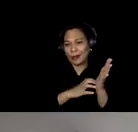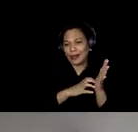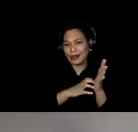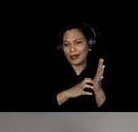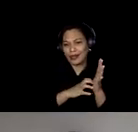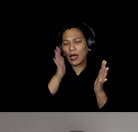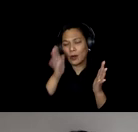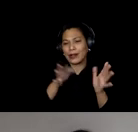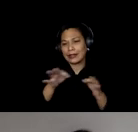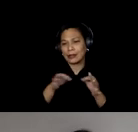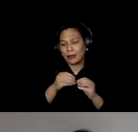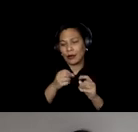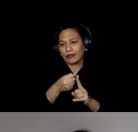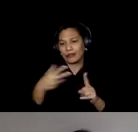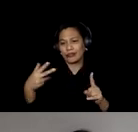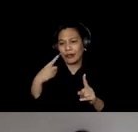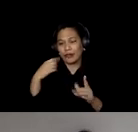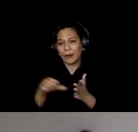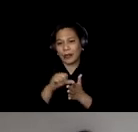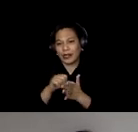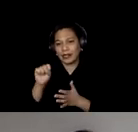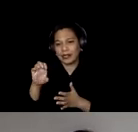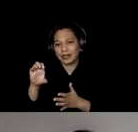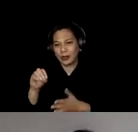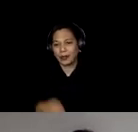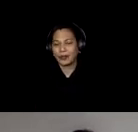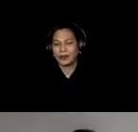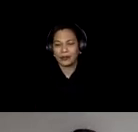on page SEO. So we'll get into that in a second.